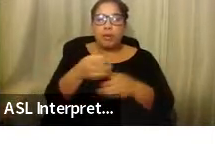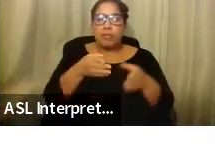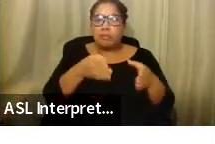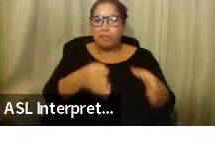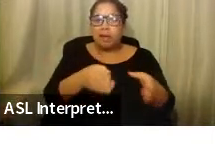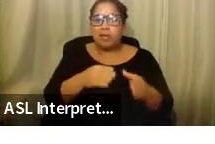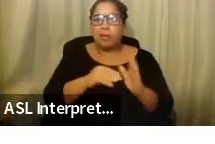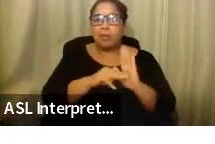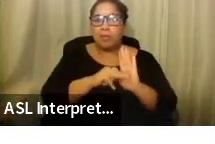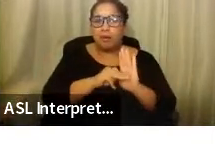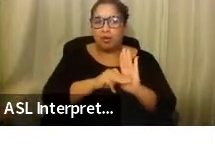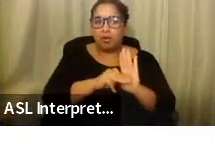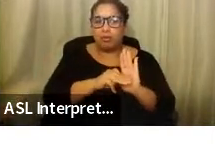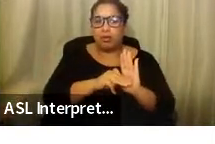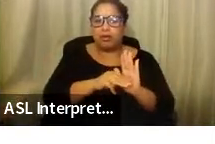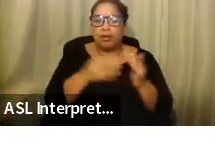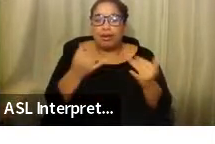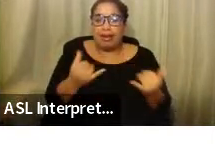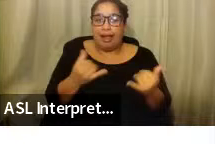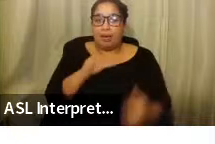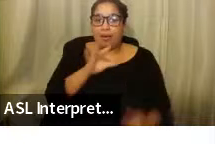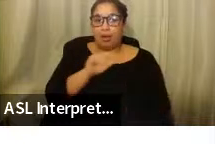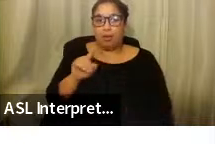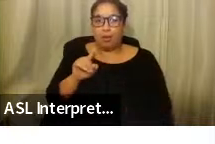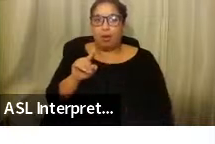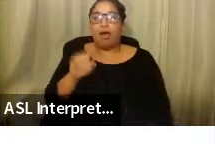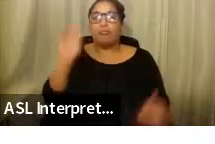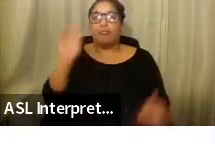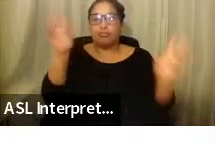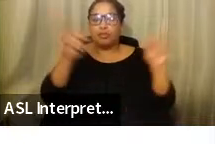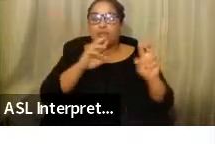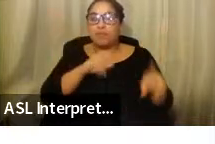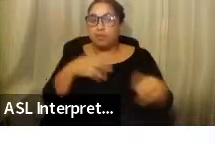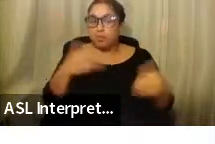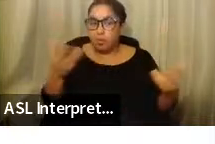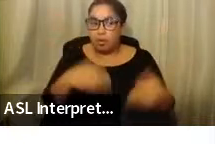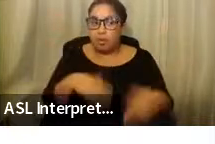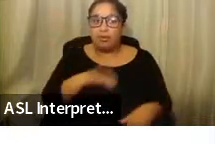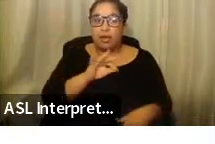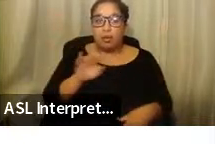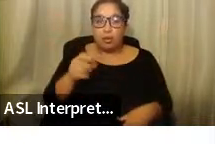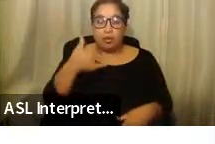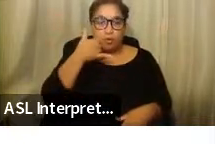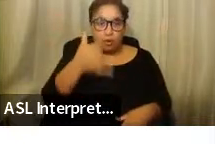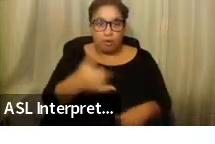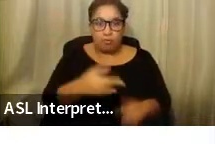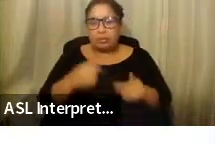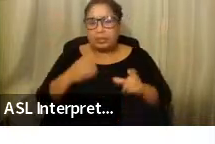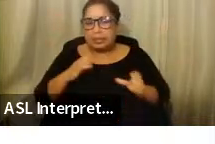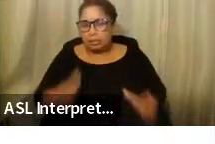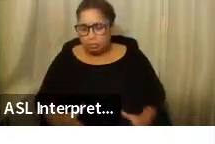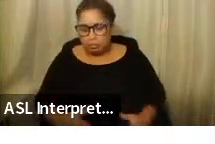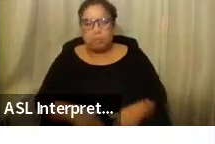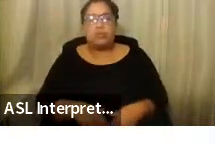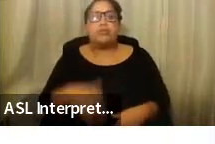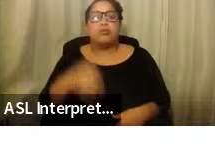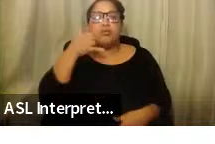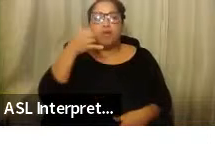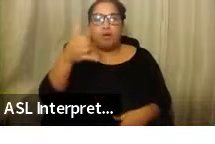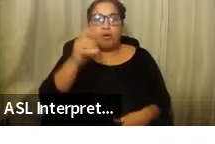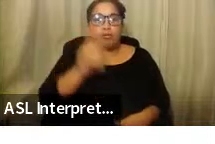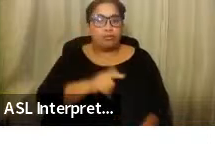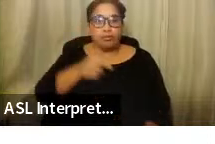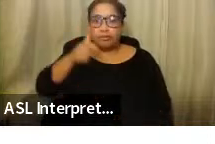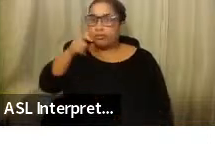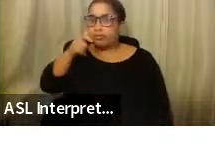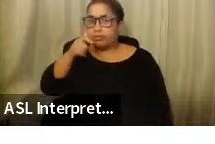right now our current 911 ambulance response is 911 is called by a citizen. The call is answered